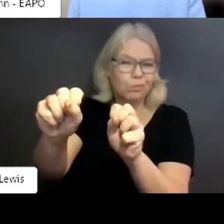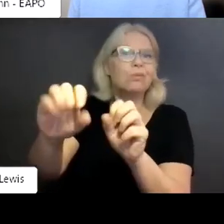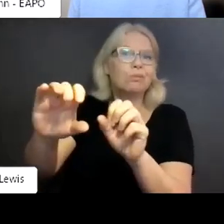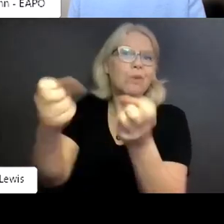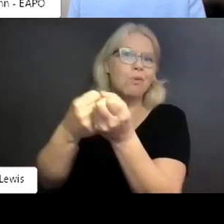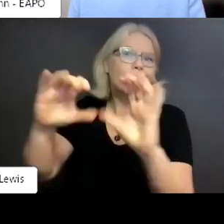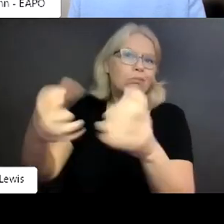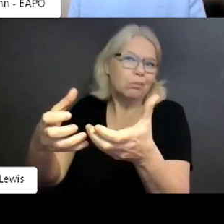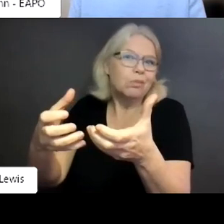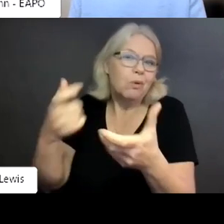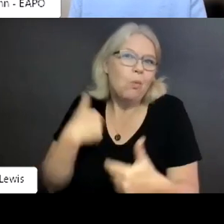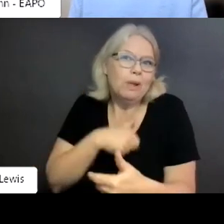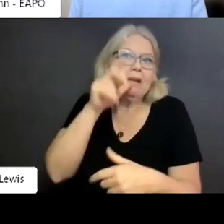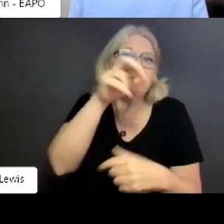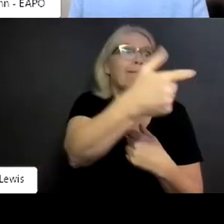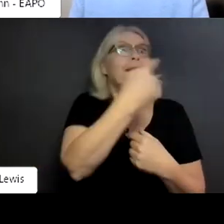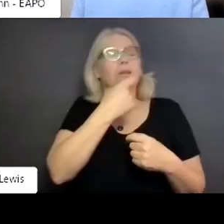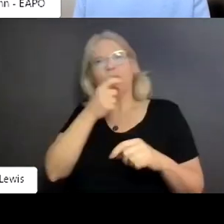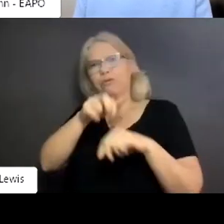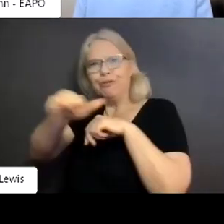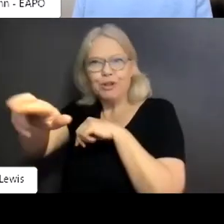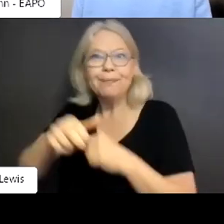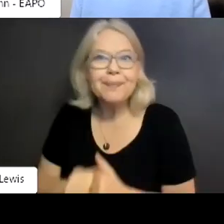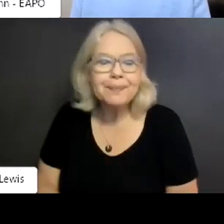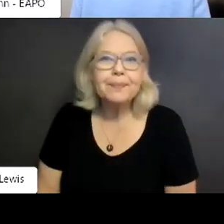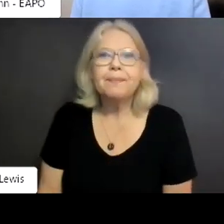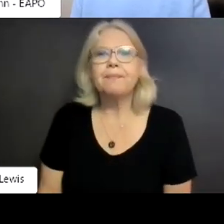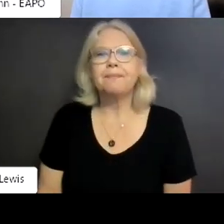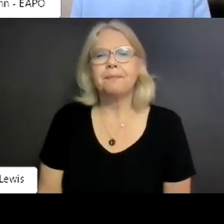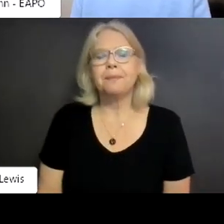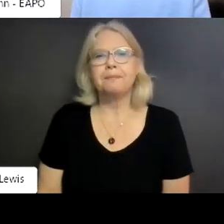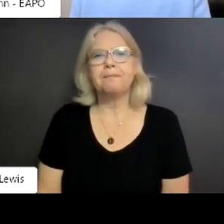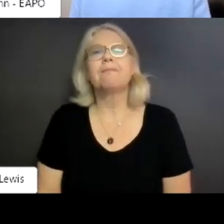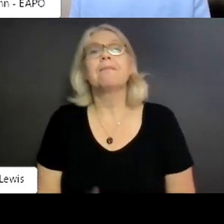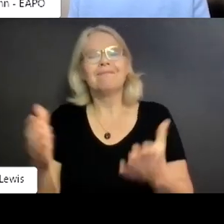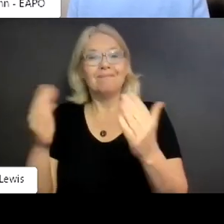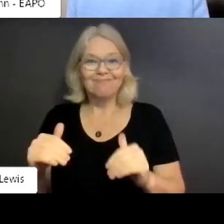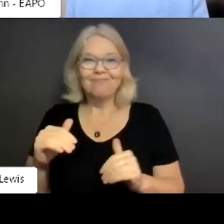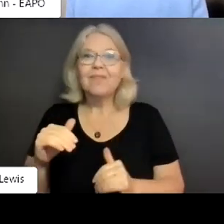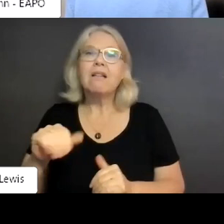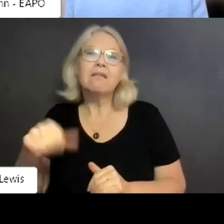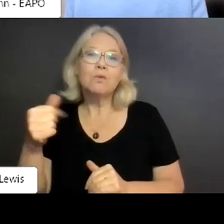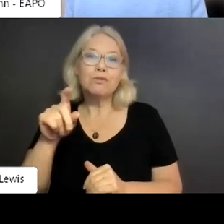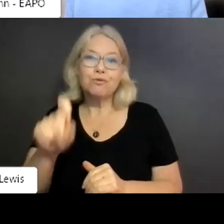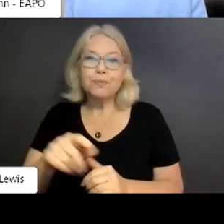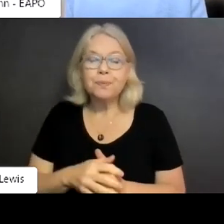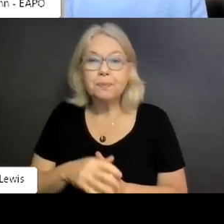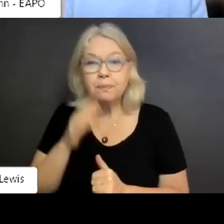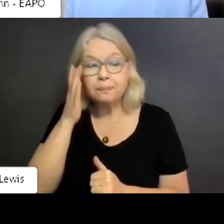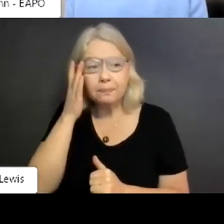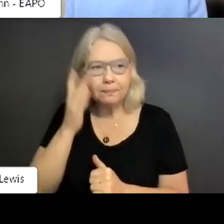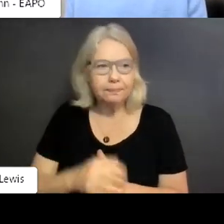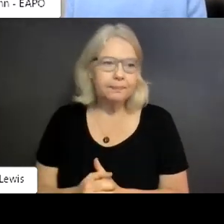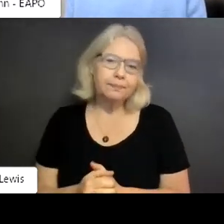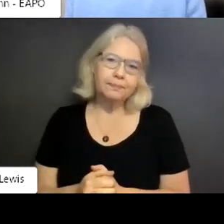support groups like that. Great. Oh, there's another question, sorry. Do you have suggestions as